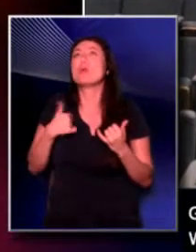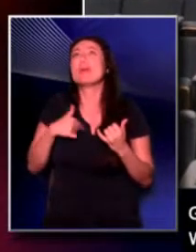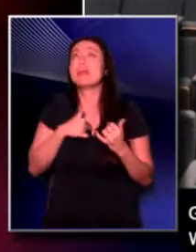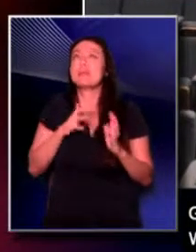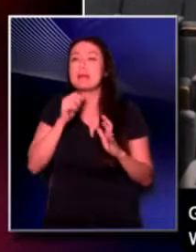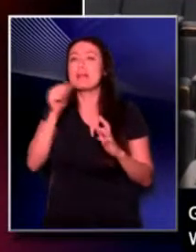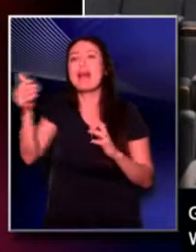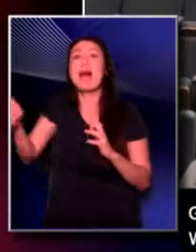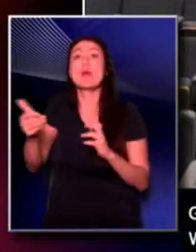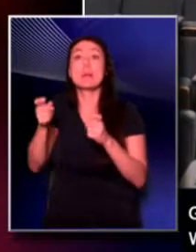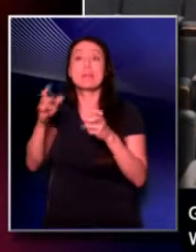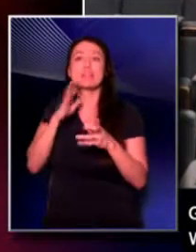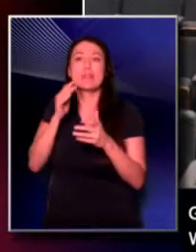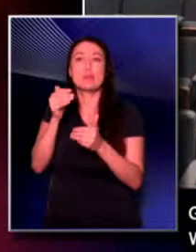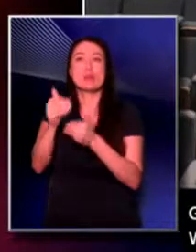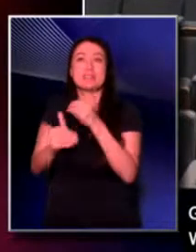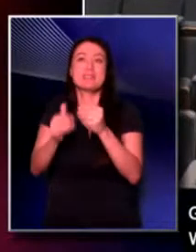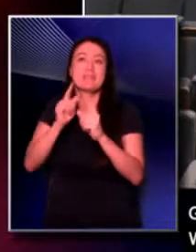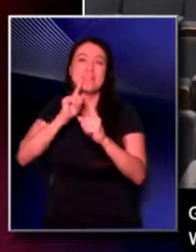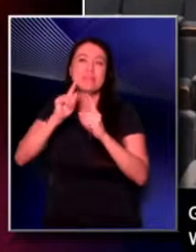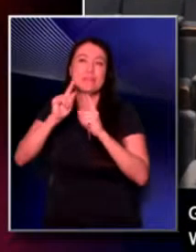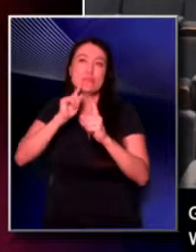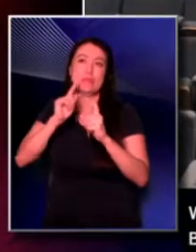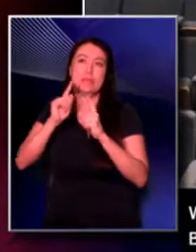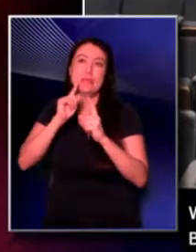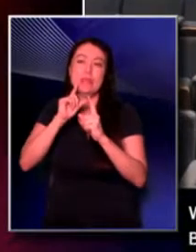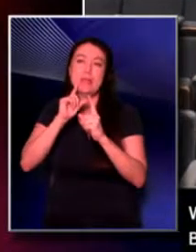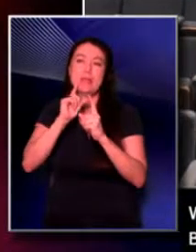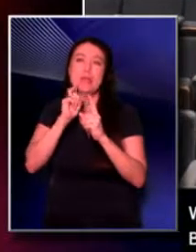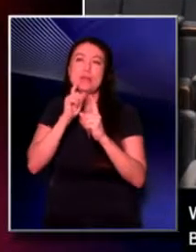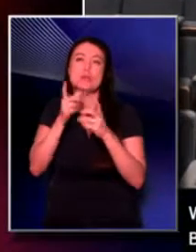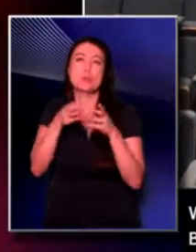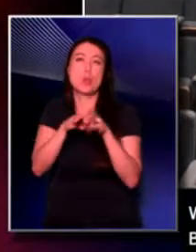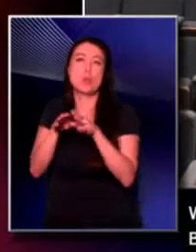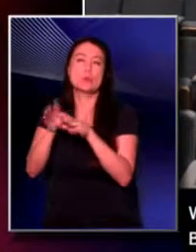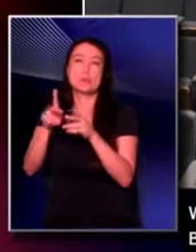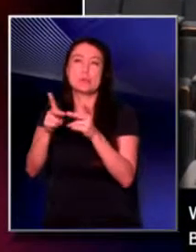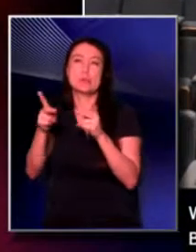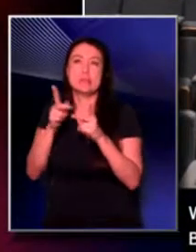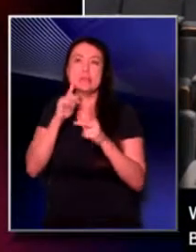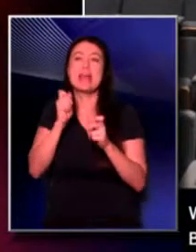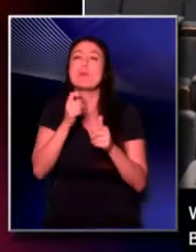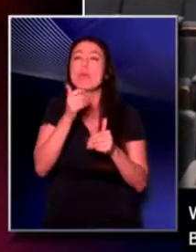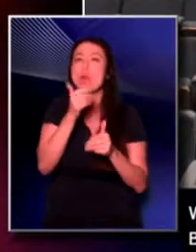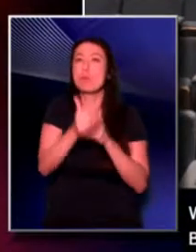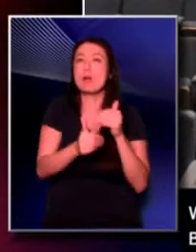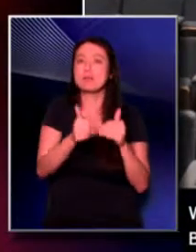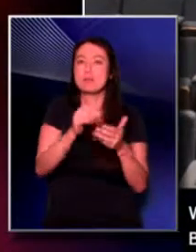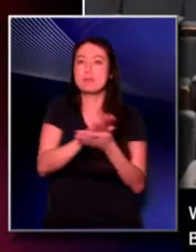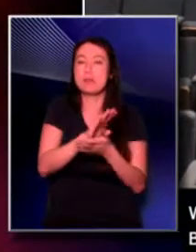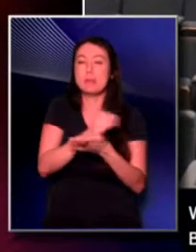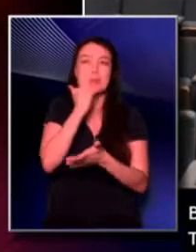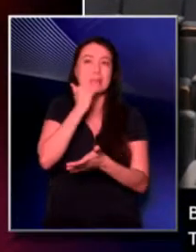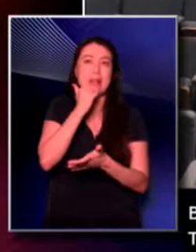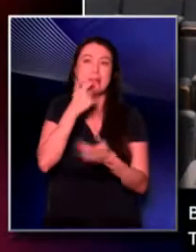hiring managers are in the process of interviewing to close those positions, and we're processing paperwork daily to fill those.